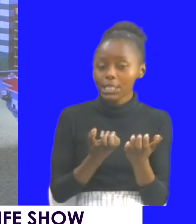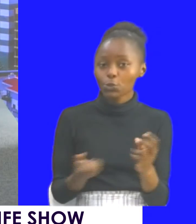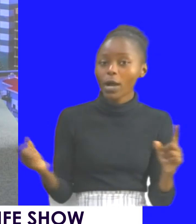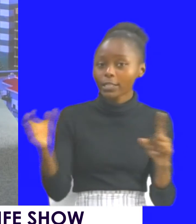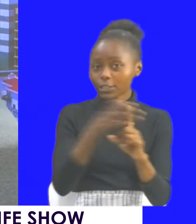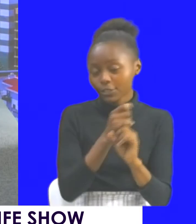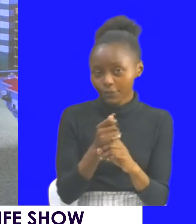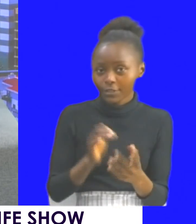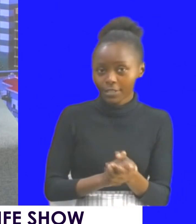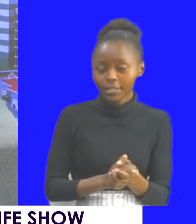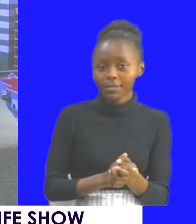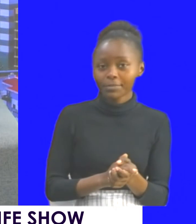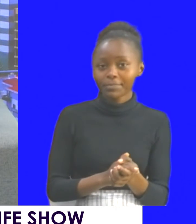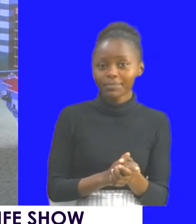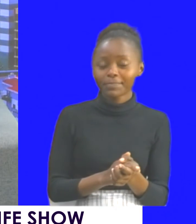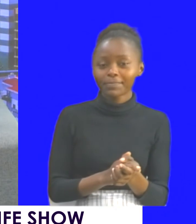You need to be.